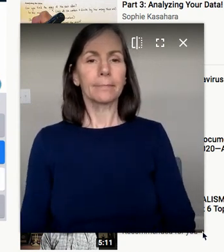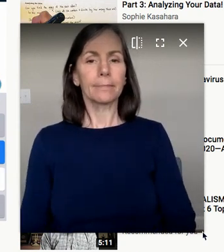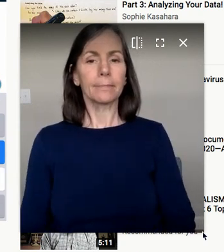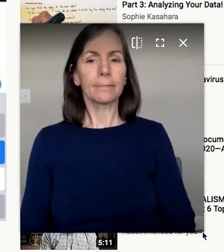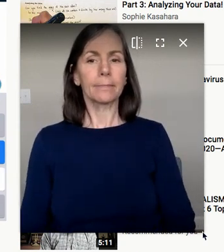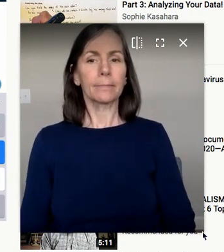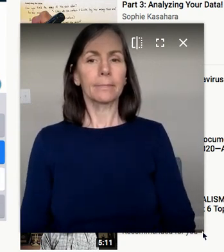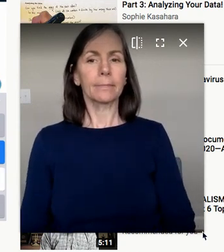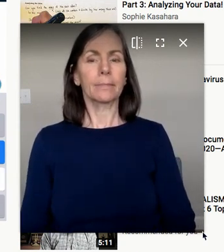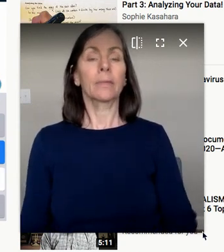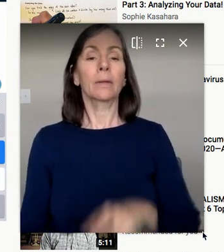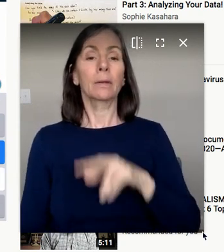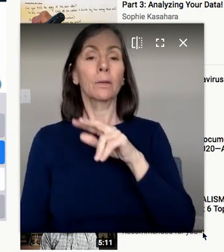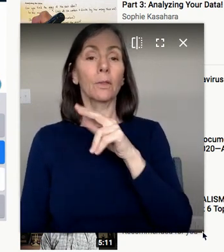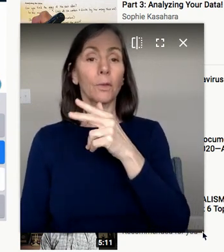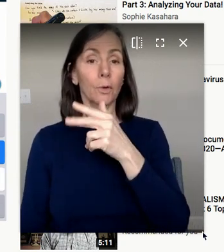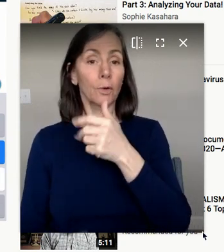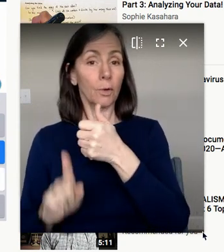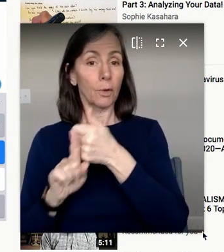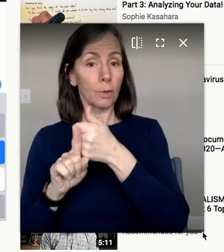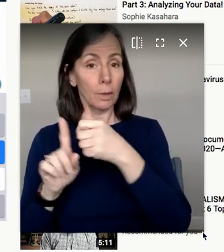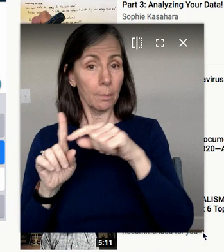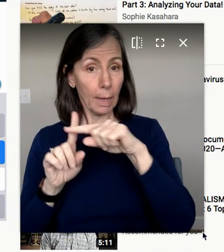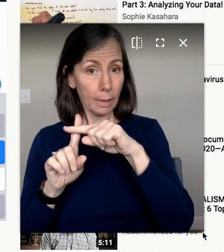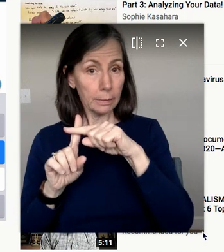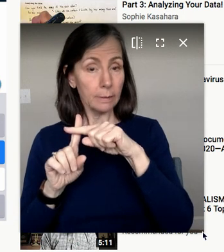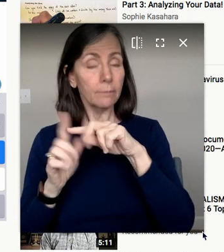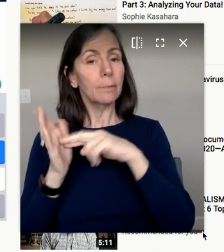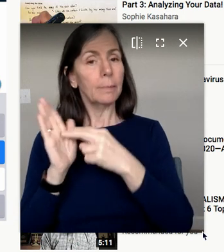Three is positive, so I'm going to put a B.